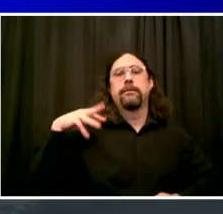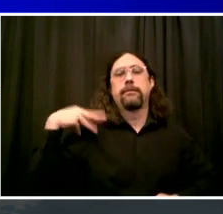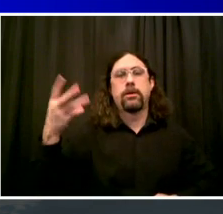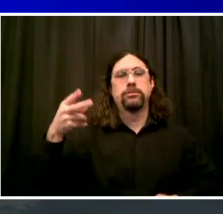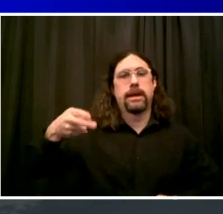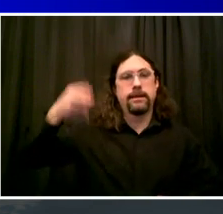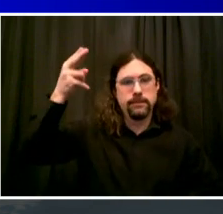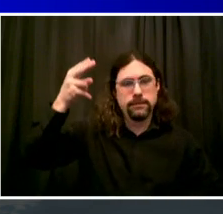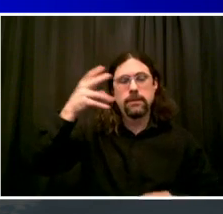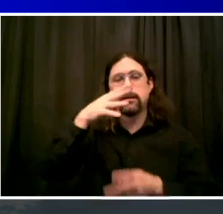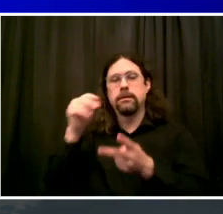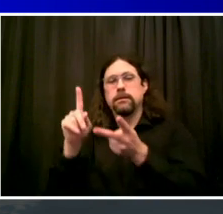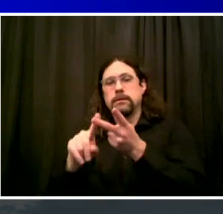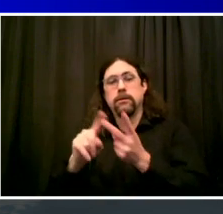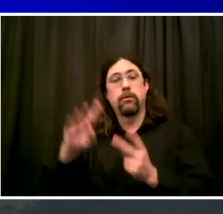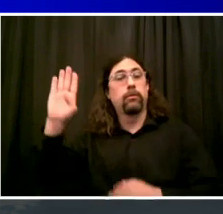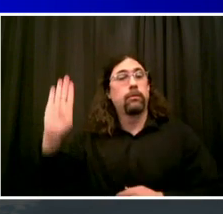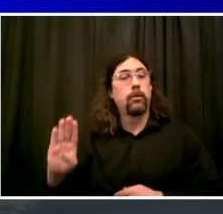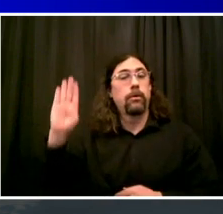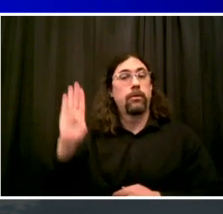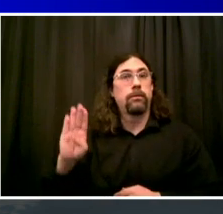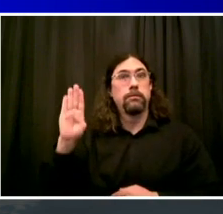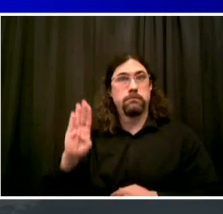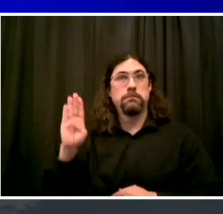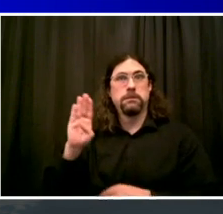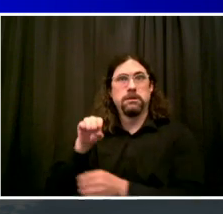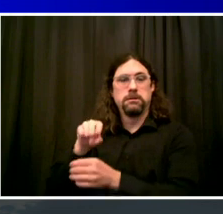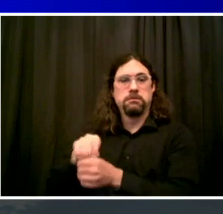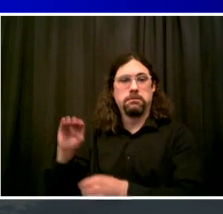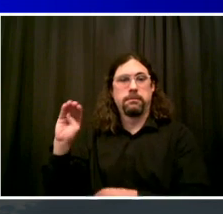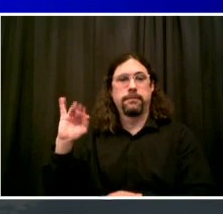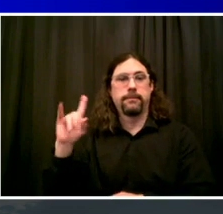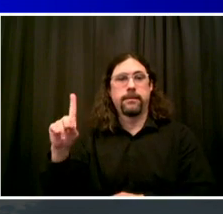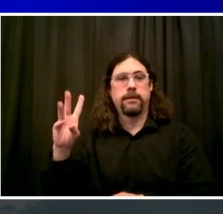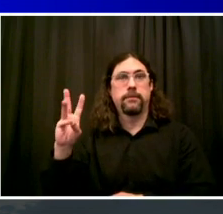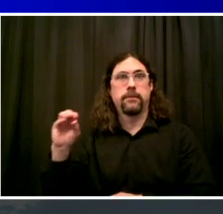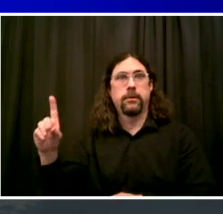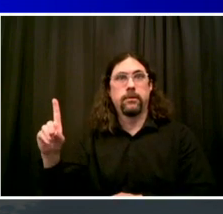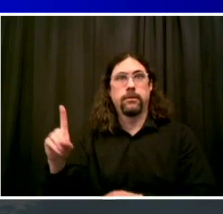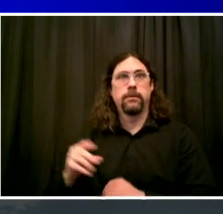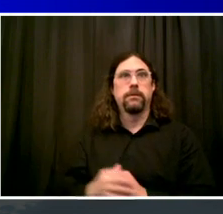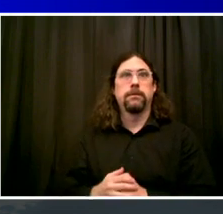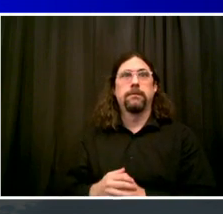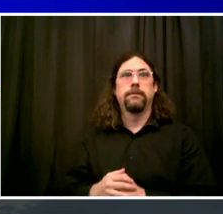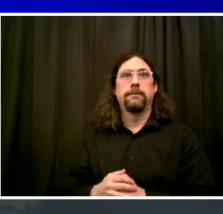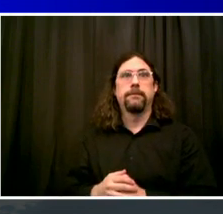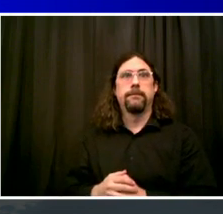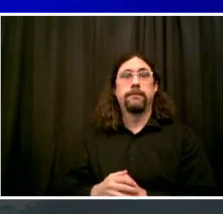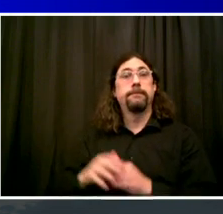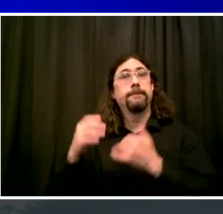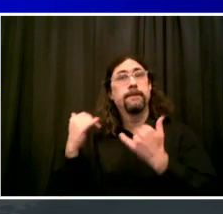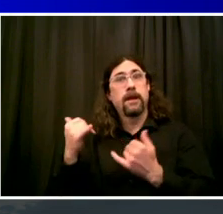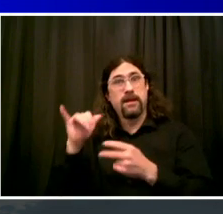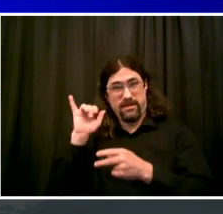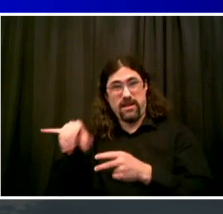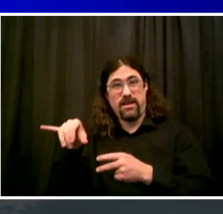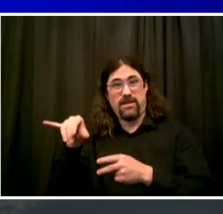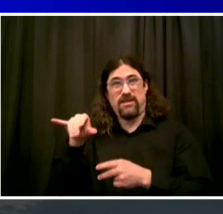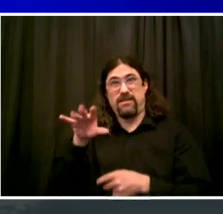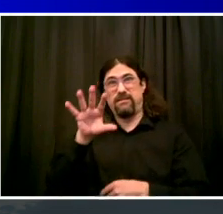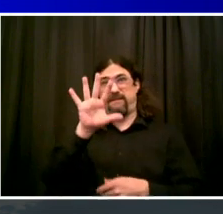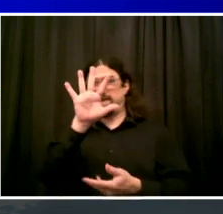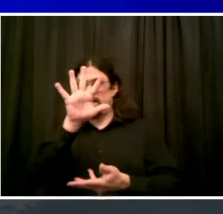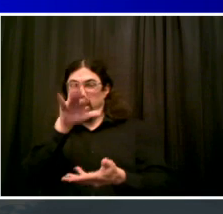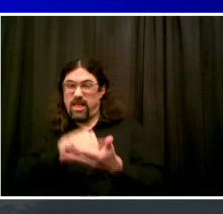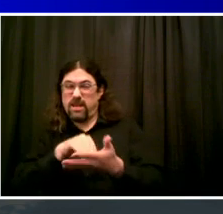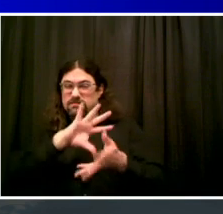about 5,100 tests per day in our health and hospital sites, that's going to add another 1,200 or so.